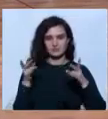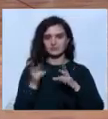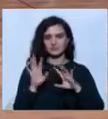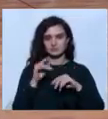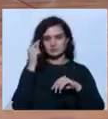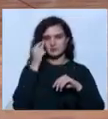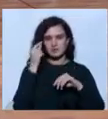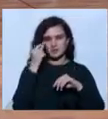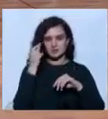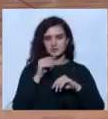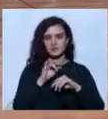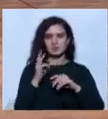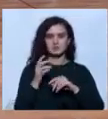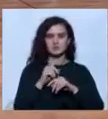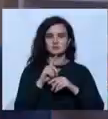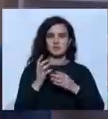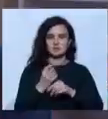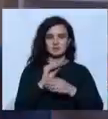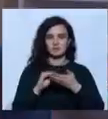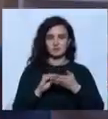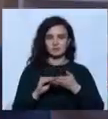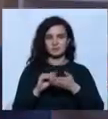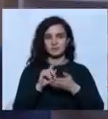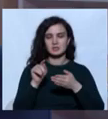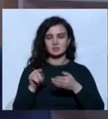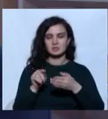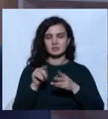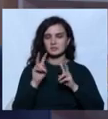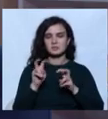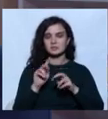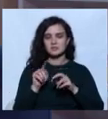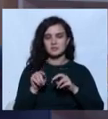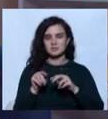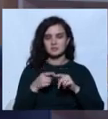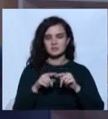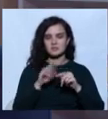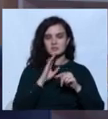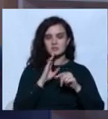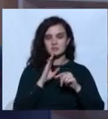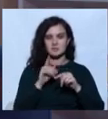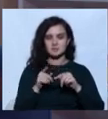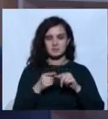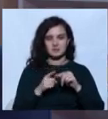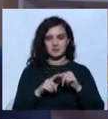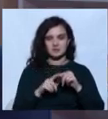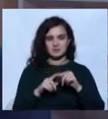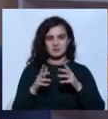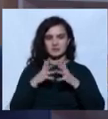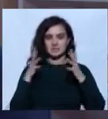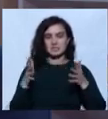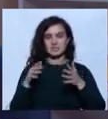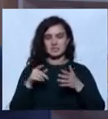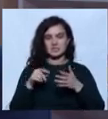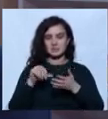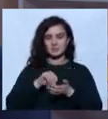of psychology or fine writing. What he meant by this was women wouldn't play a very large part in